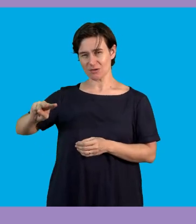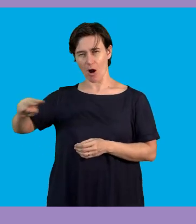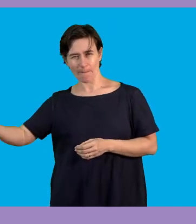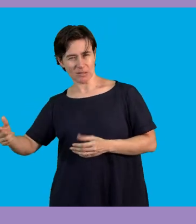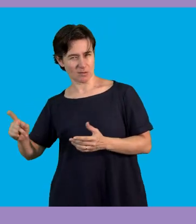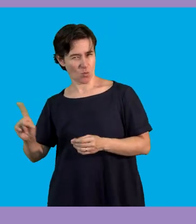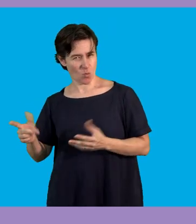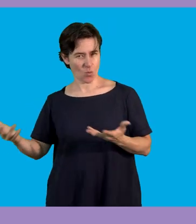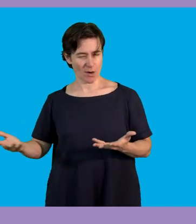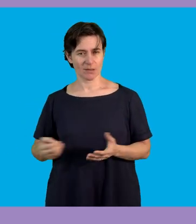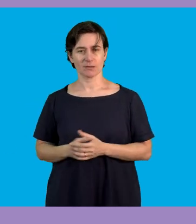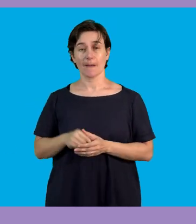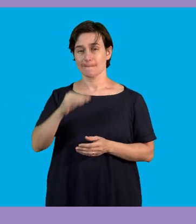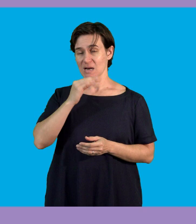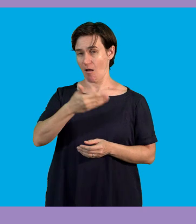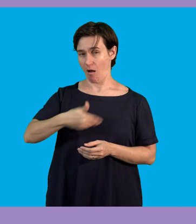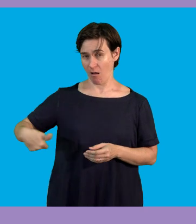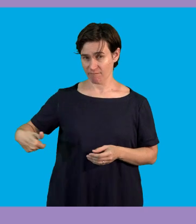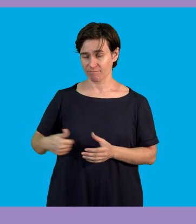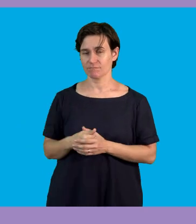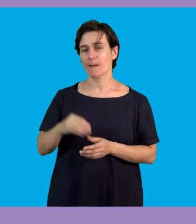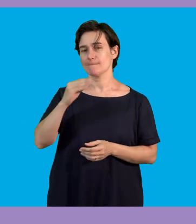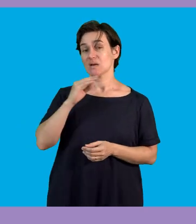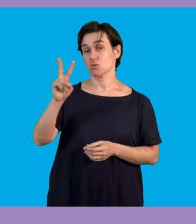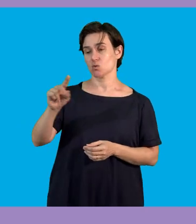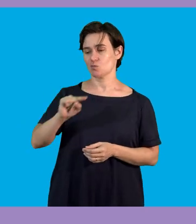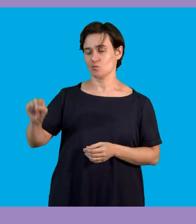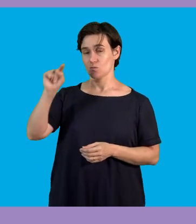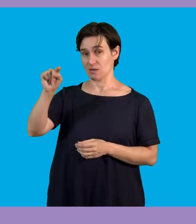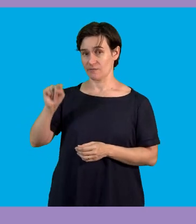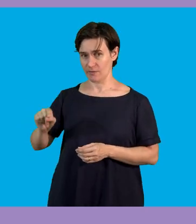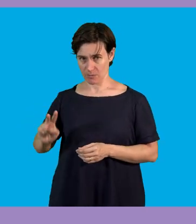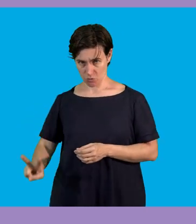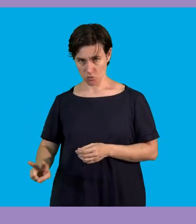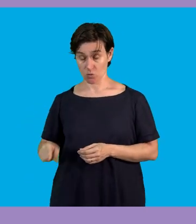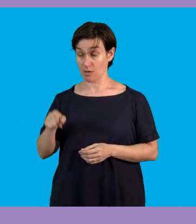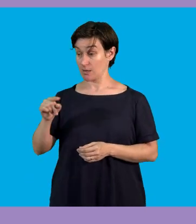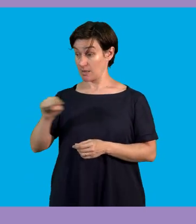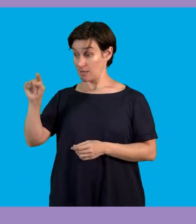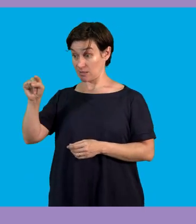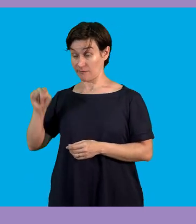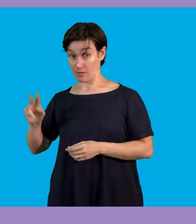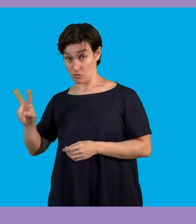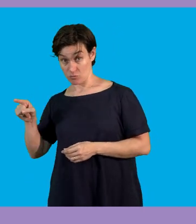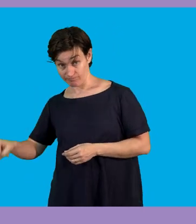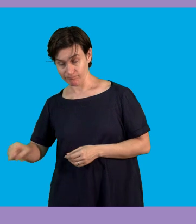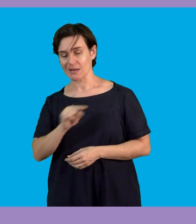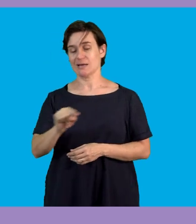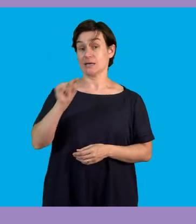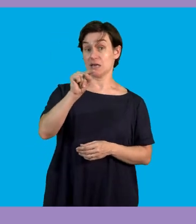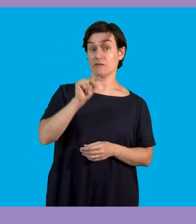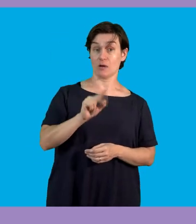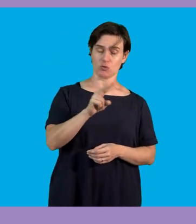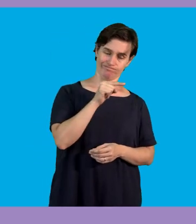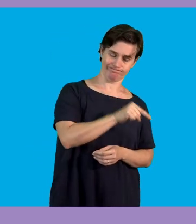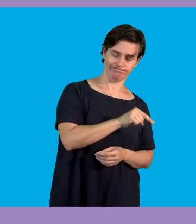of 2, which will be a half, and so it would be divided by 2 on both sides, and